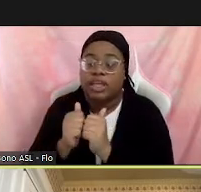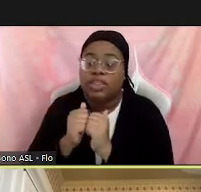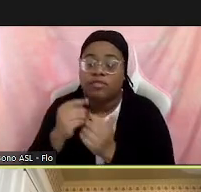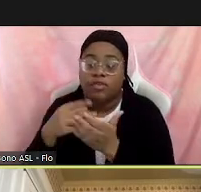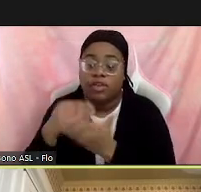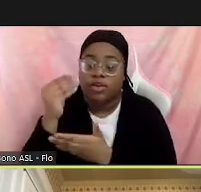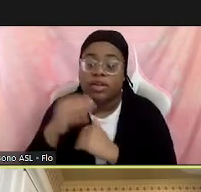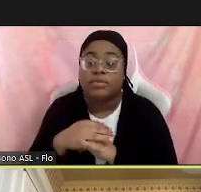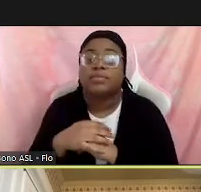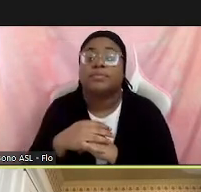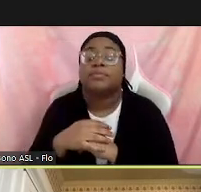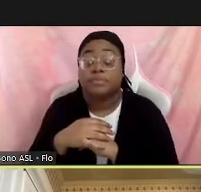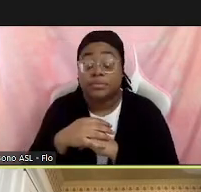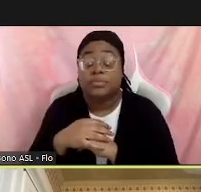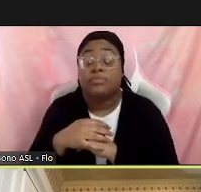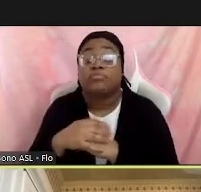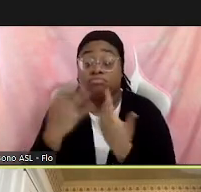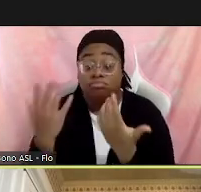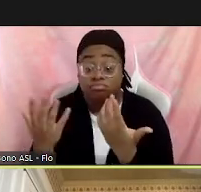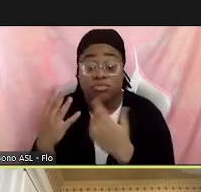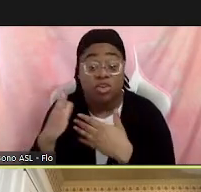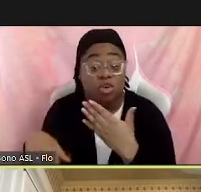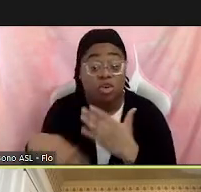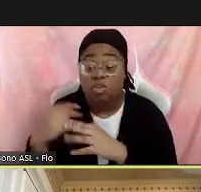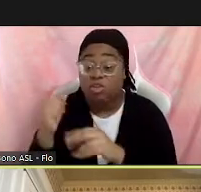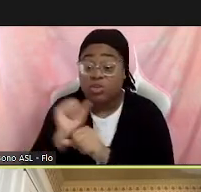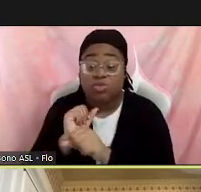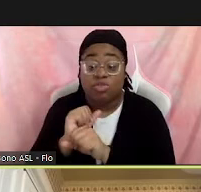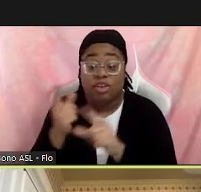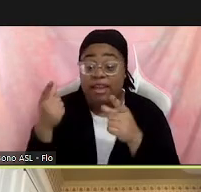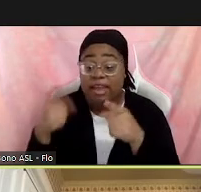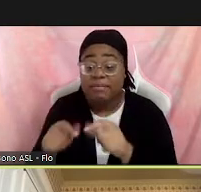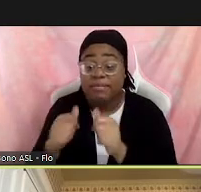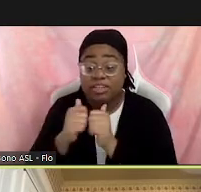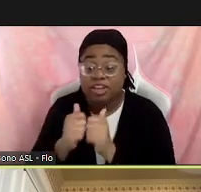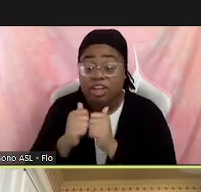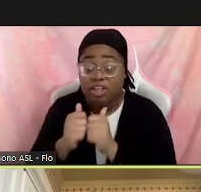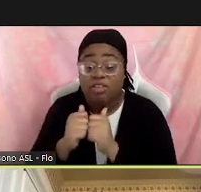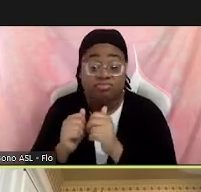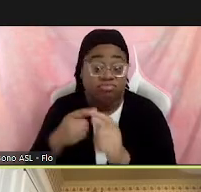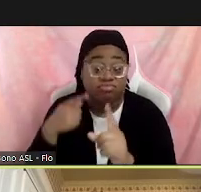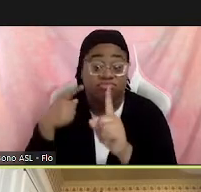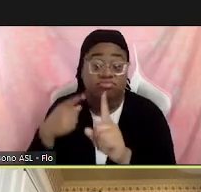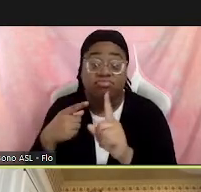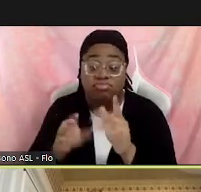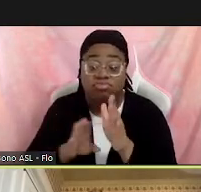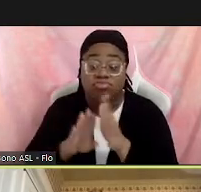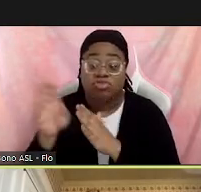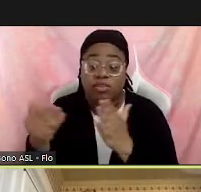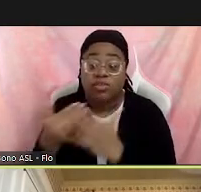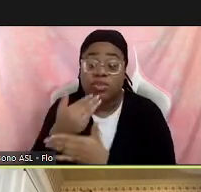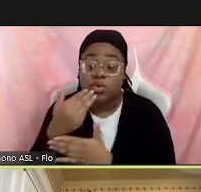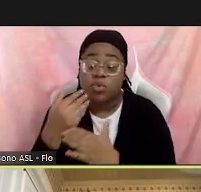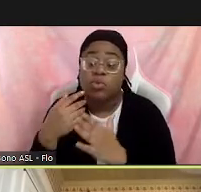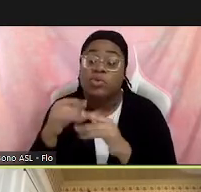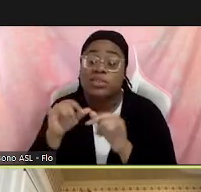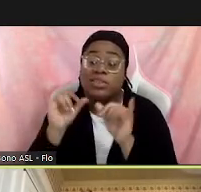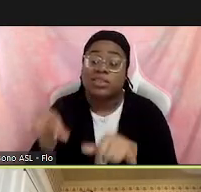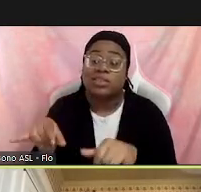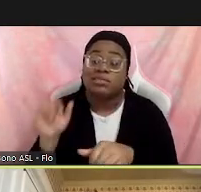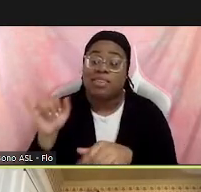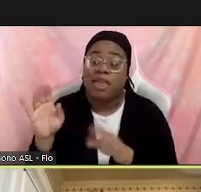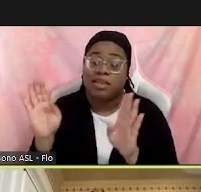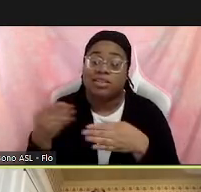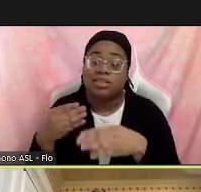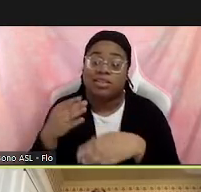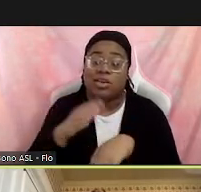So as we do all of this work together, and we strive to build these new systems that are centered on practices of care